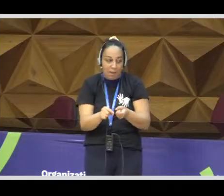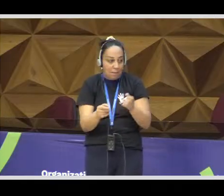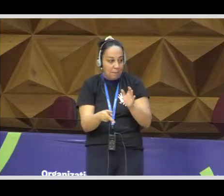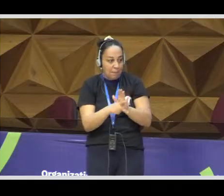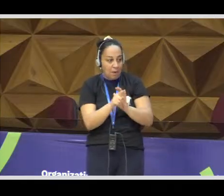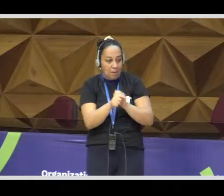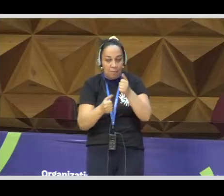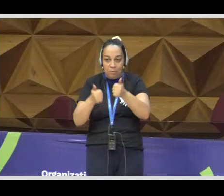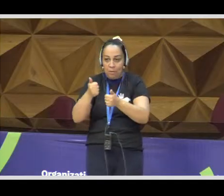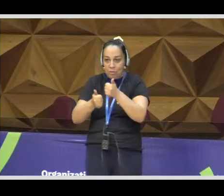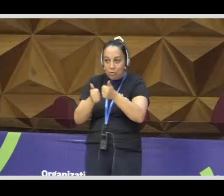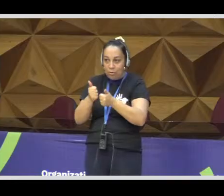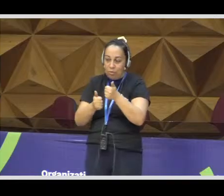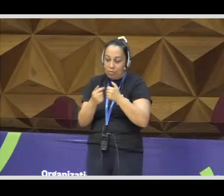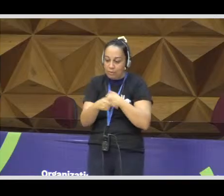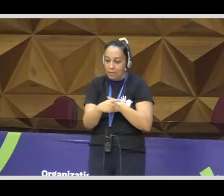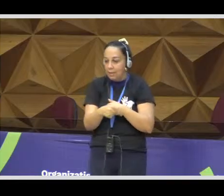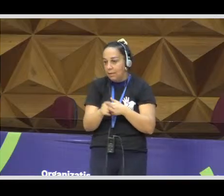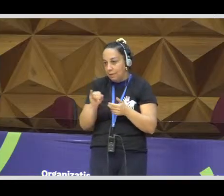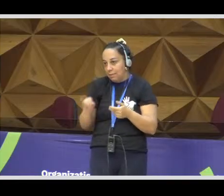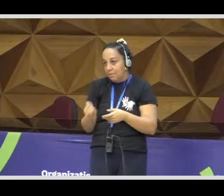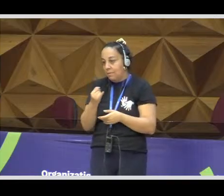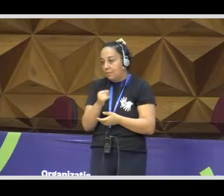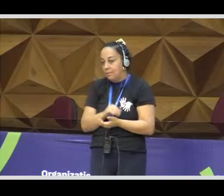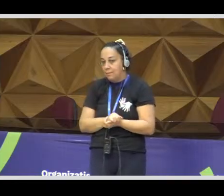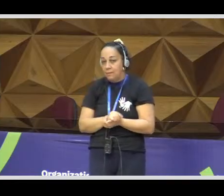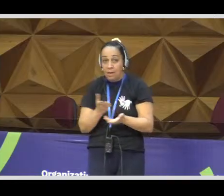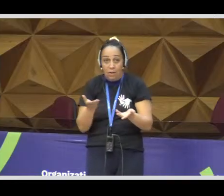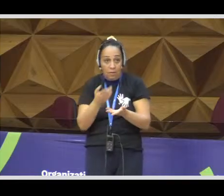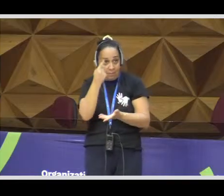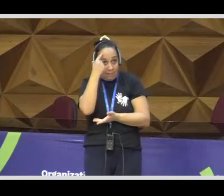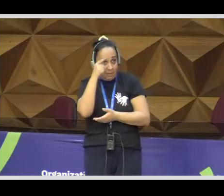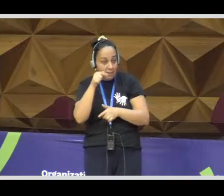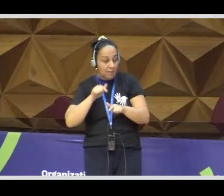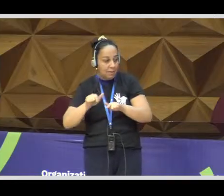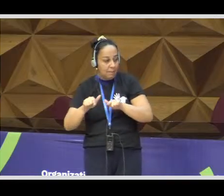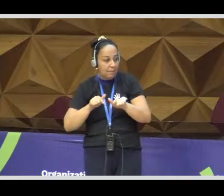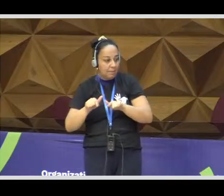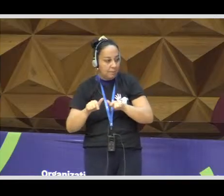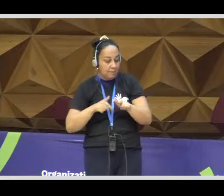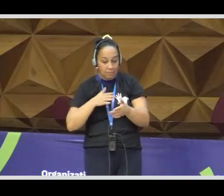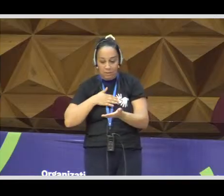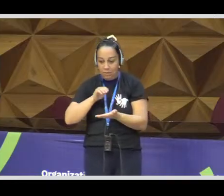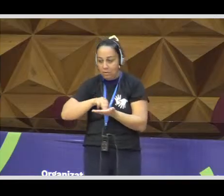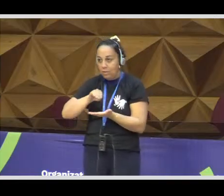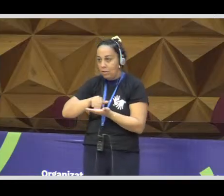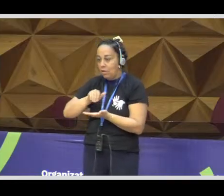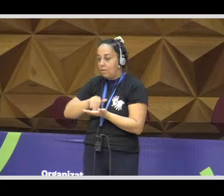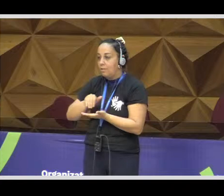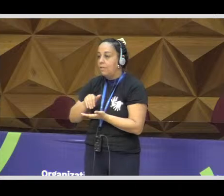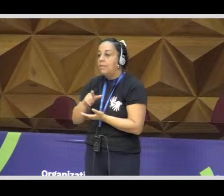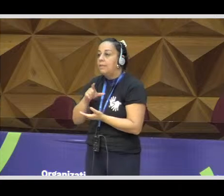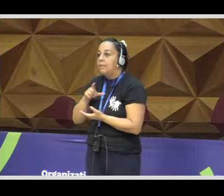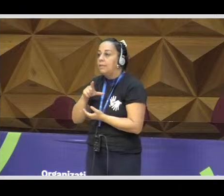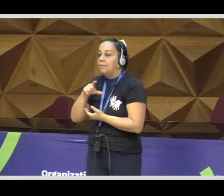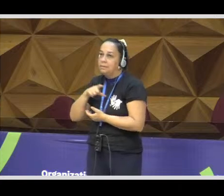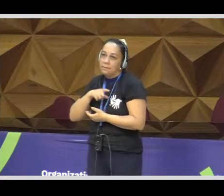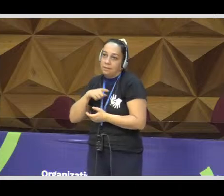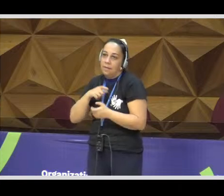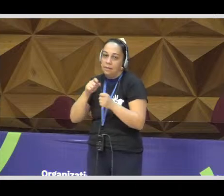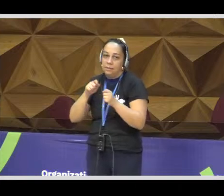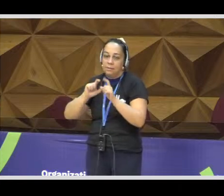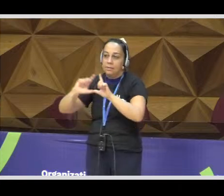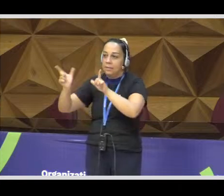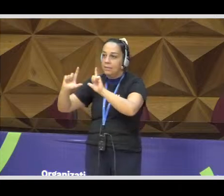Maybe we want to think about work. Well, in my office I've got two nice big screens I can work on. The best I can generally hope for